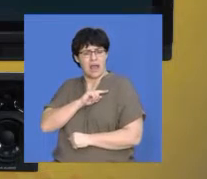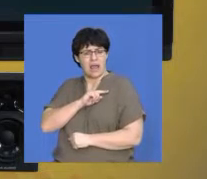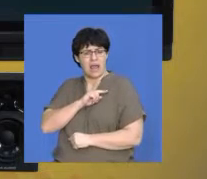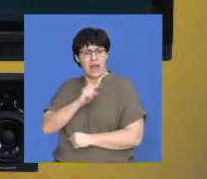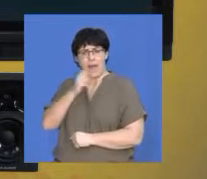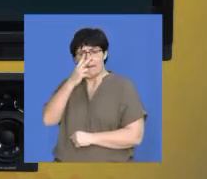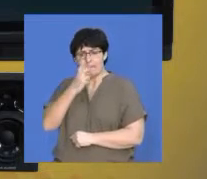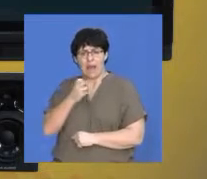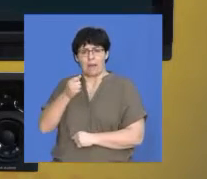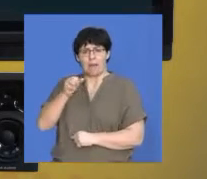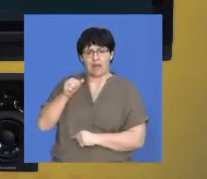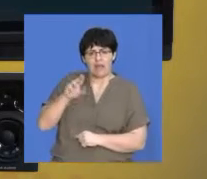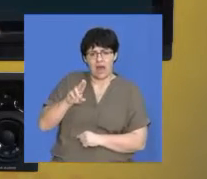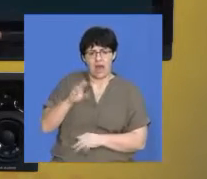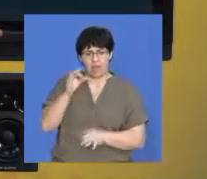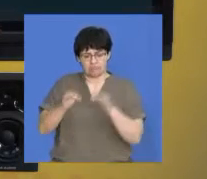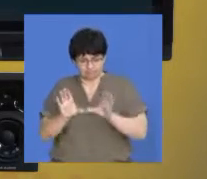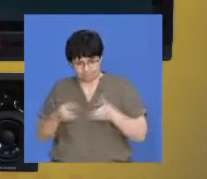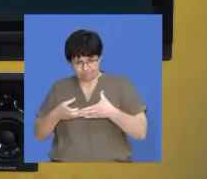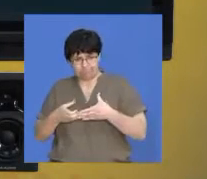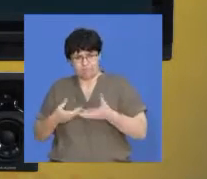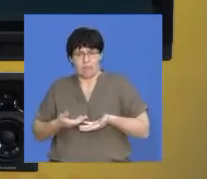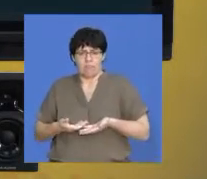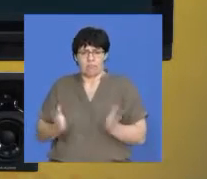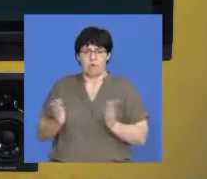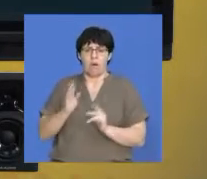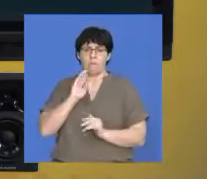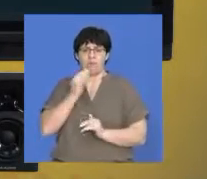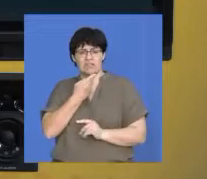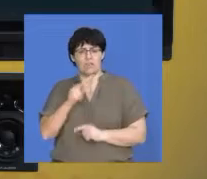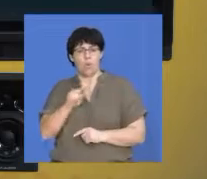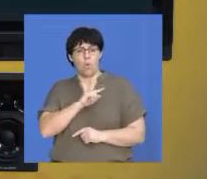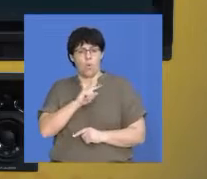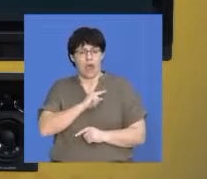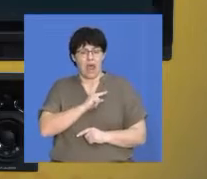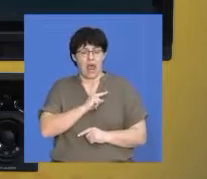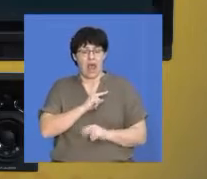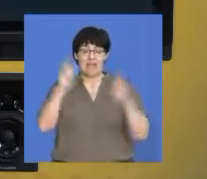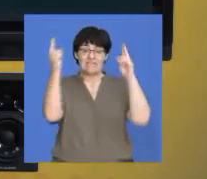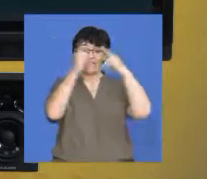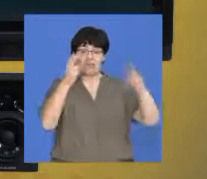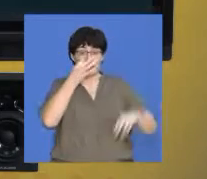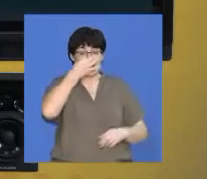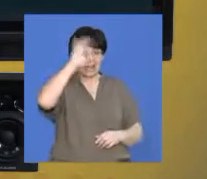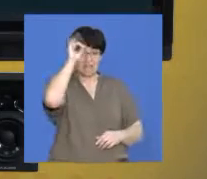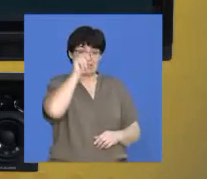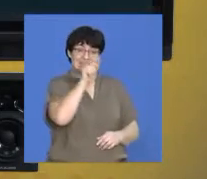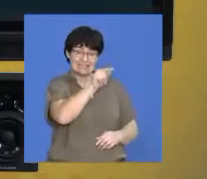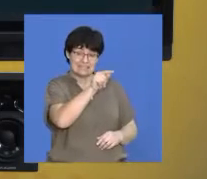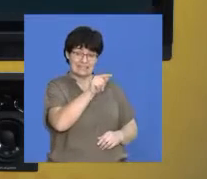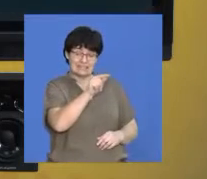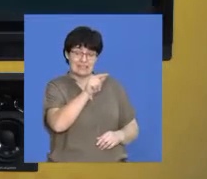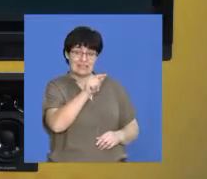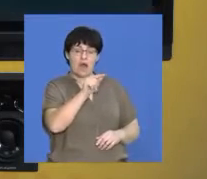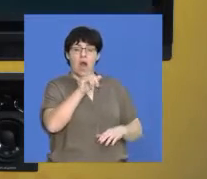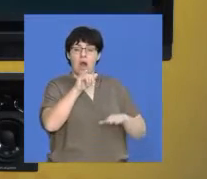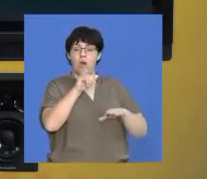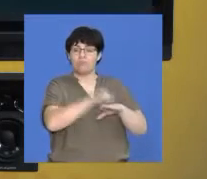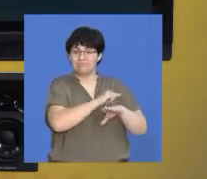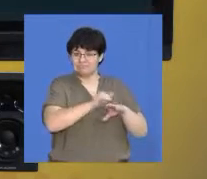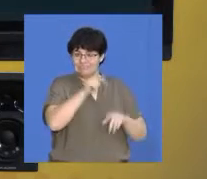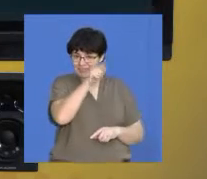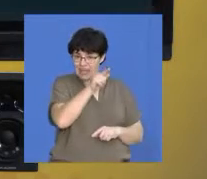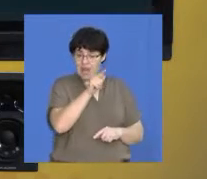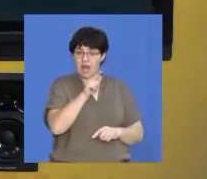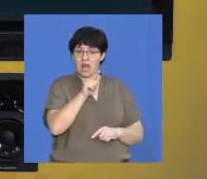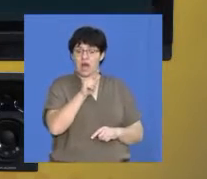Panther Party launched its breakfast program, we said that it was because the federal government, that is the government in Washington, D.C., in the